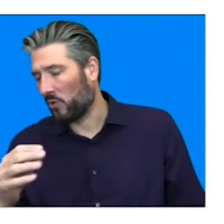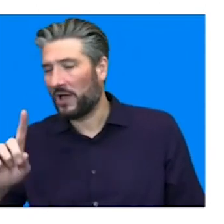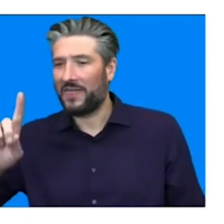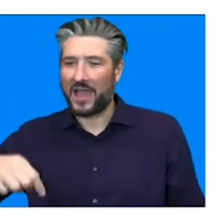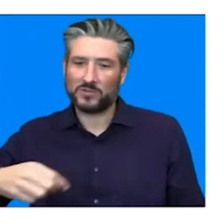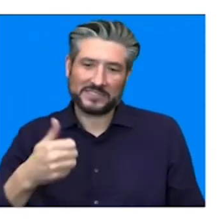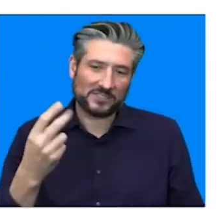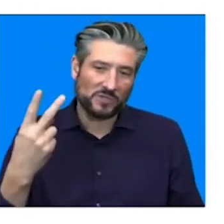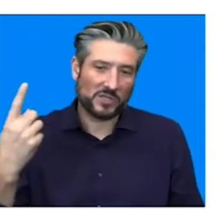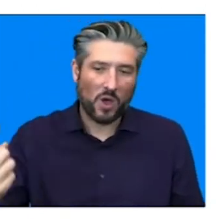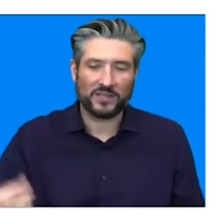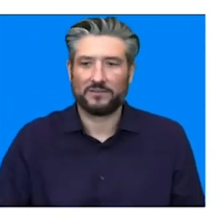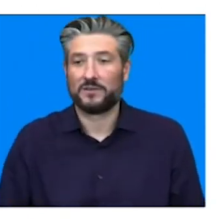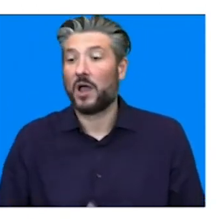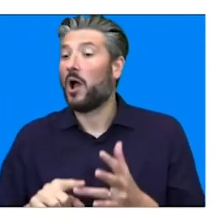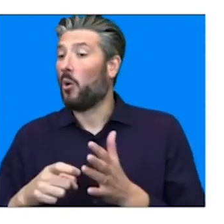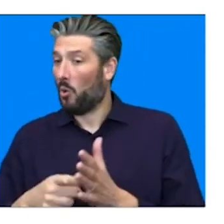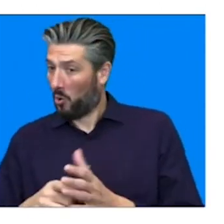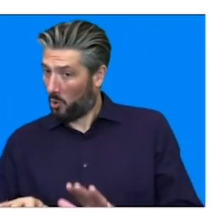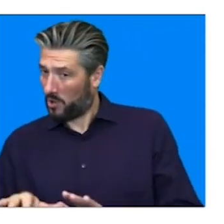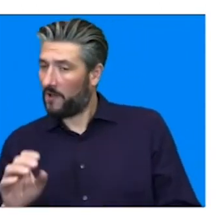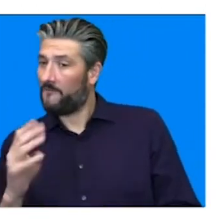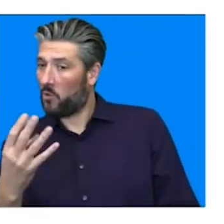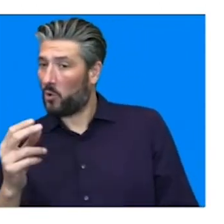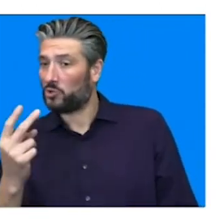4,962,154,621. Or like this?